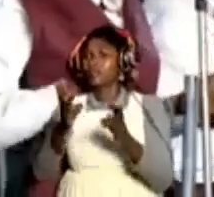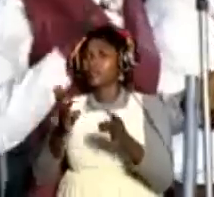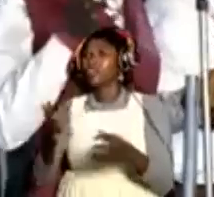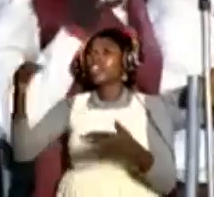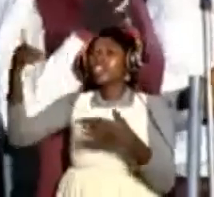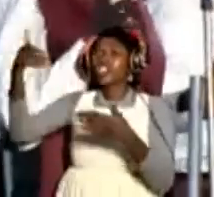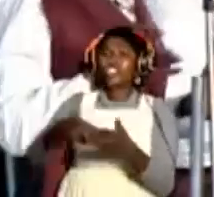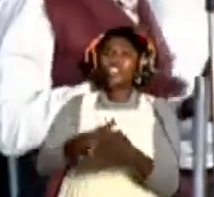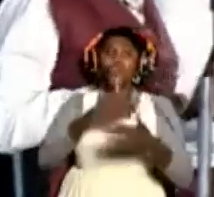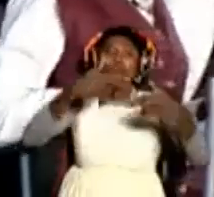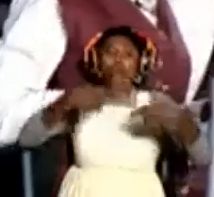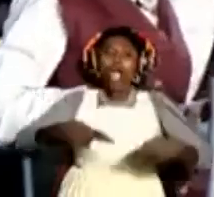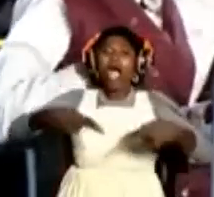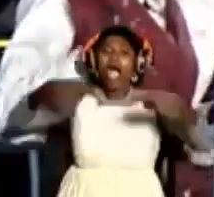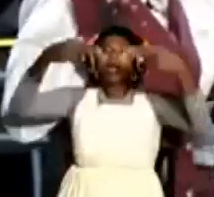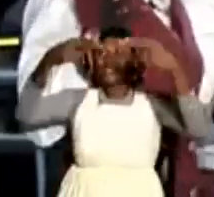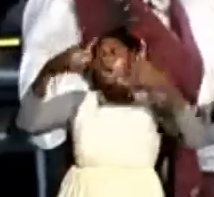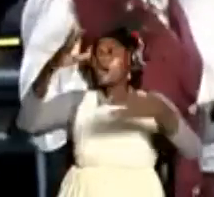Thank you. God bless you.